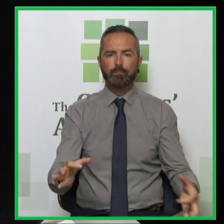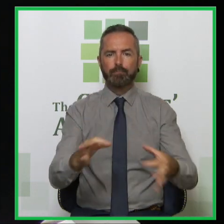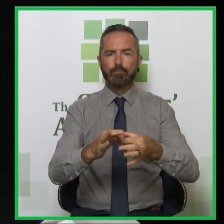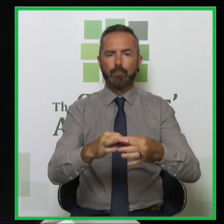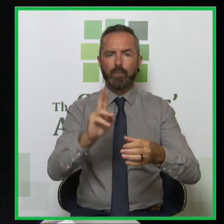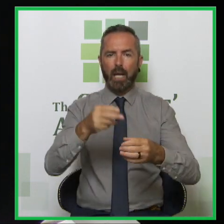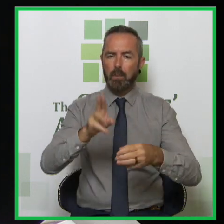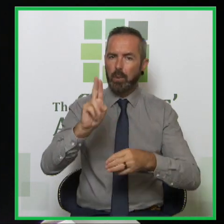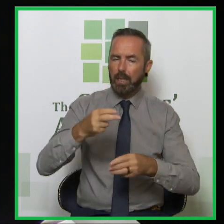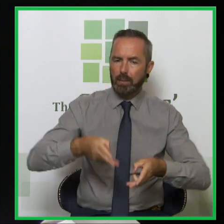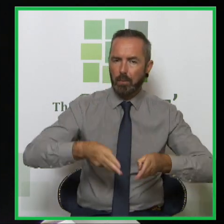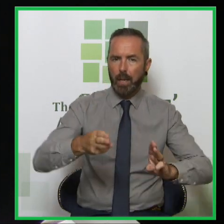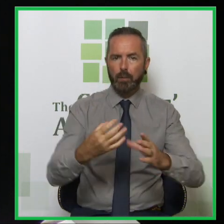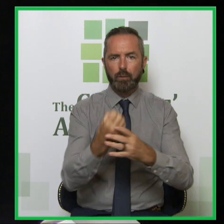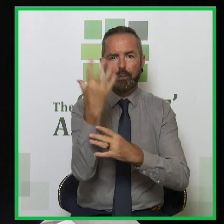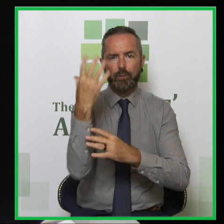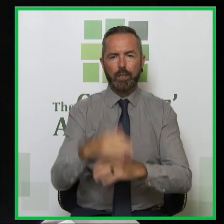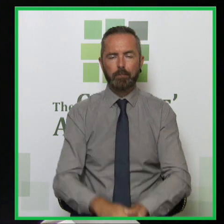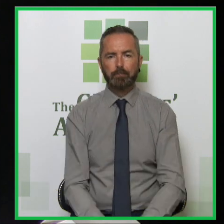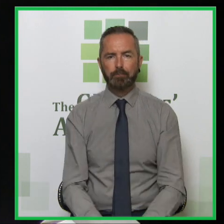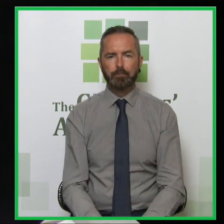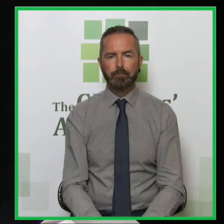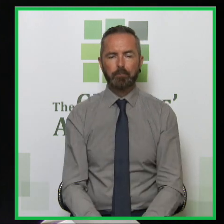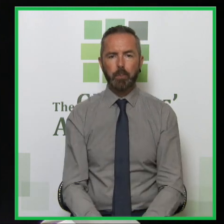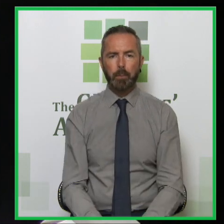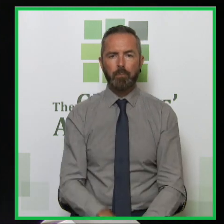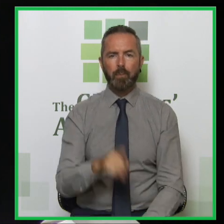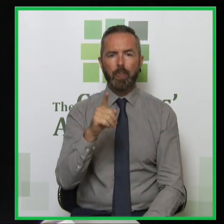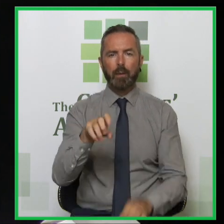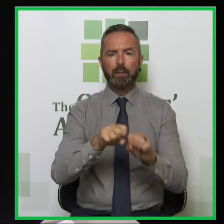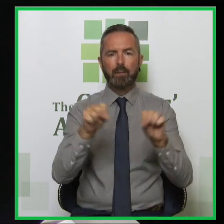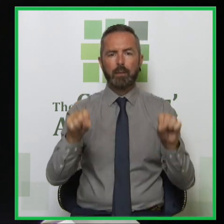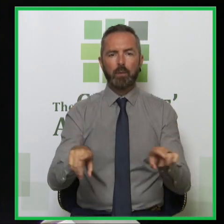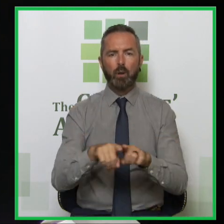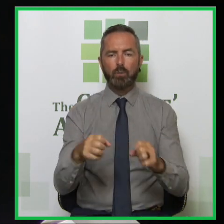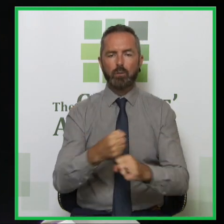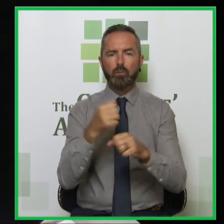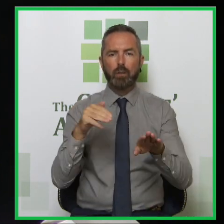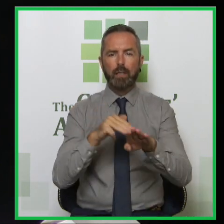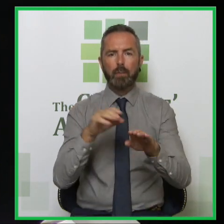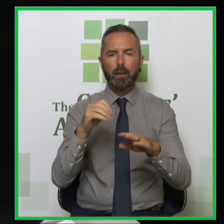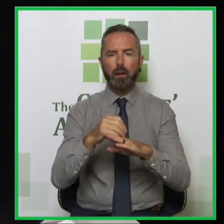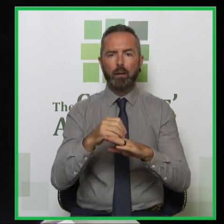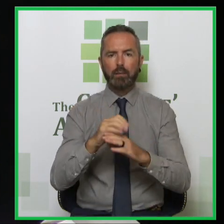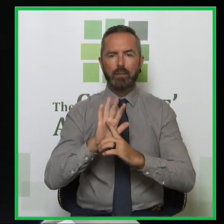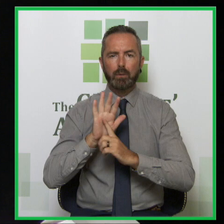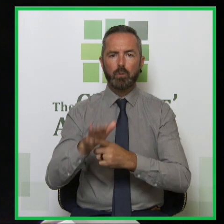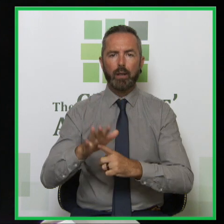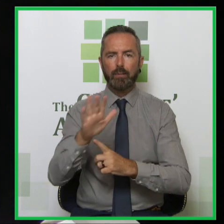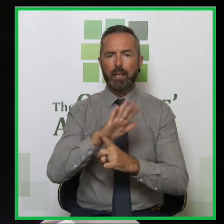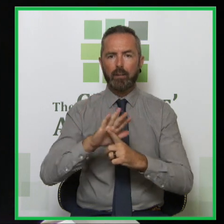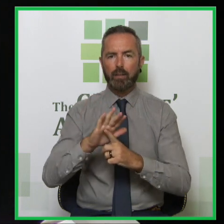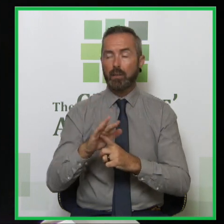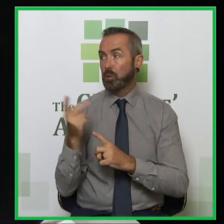potential path to recovery. And these schemes are also have a greater impact in deprived areas. Just less than